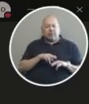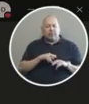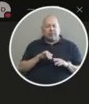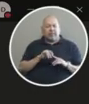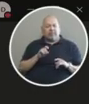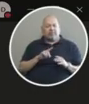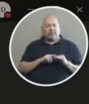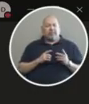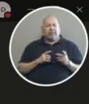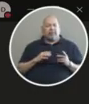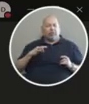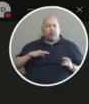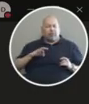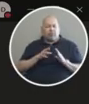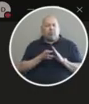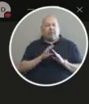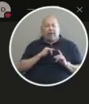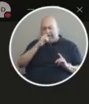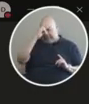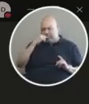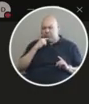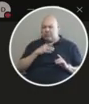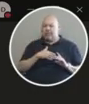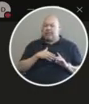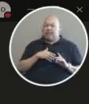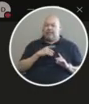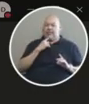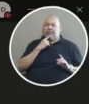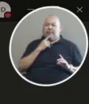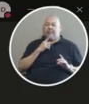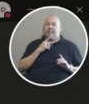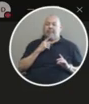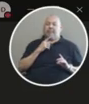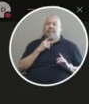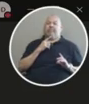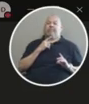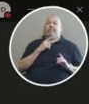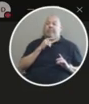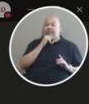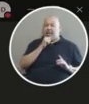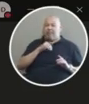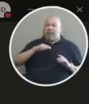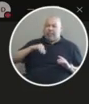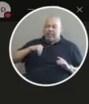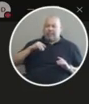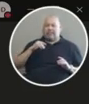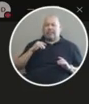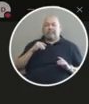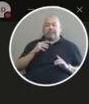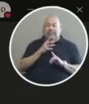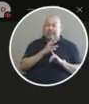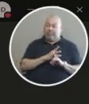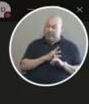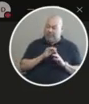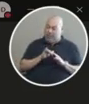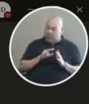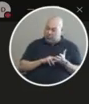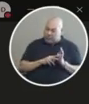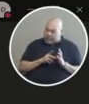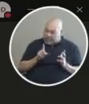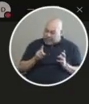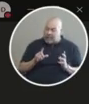it needs to be credit review. And I think you mentioned it a little bit right now in regards to not being late 6 months. Is that what you